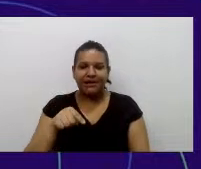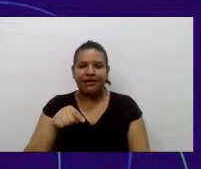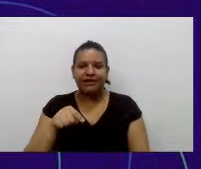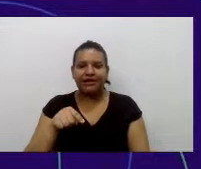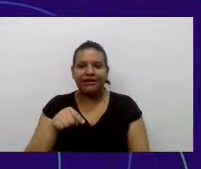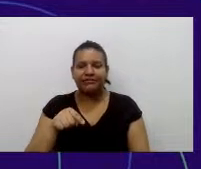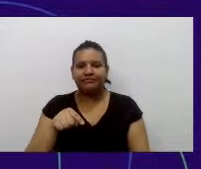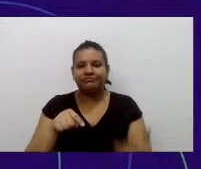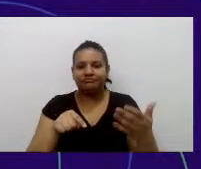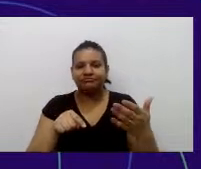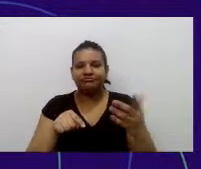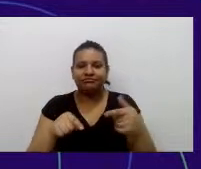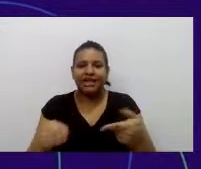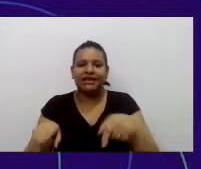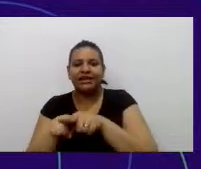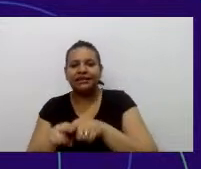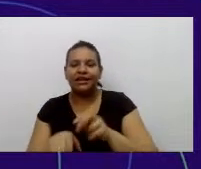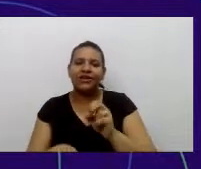Heriberto?